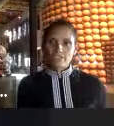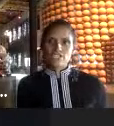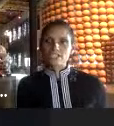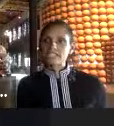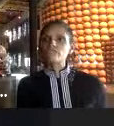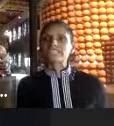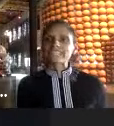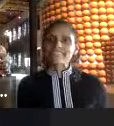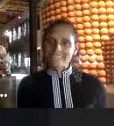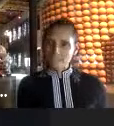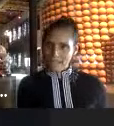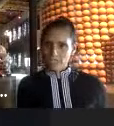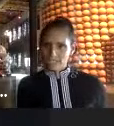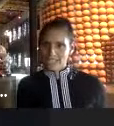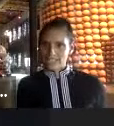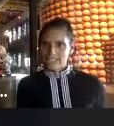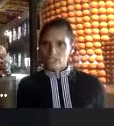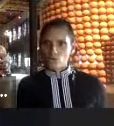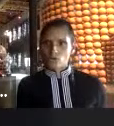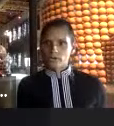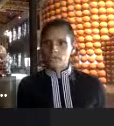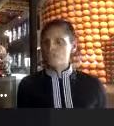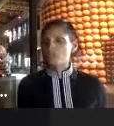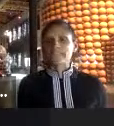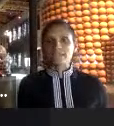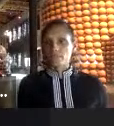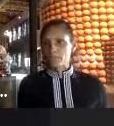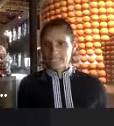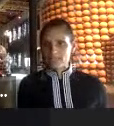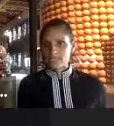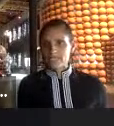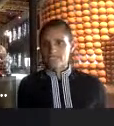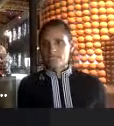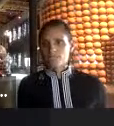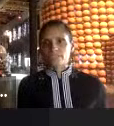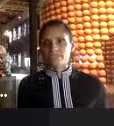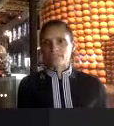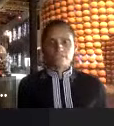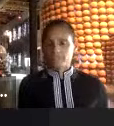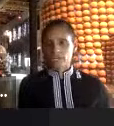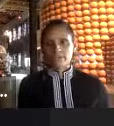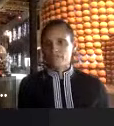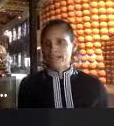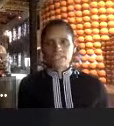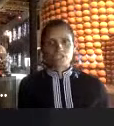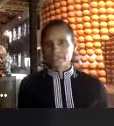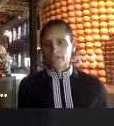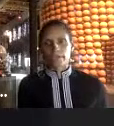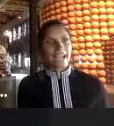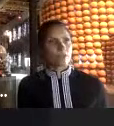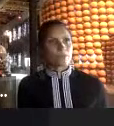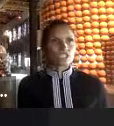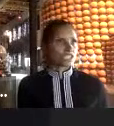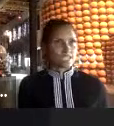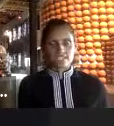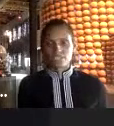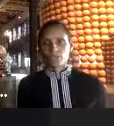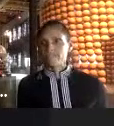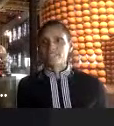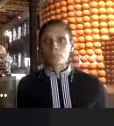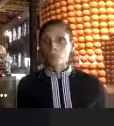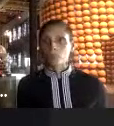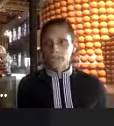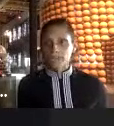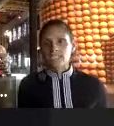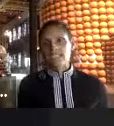younger generations didn't really think about collecting or joining museums in some sort of, advisory or acquisitions